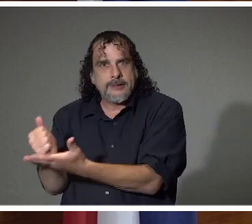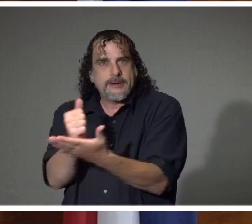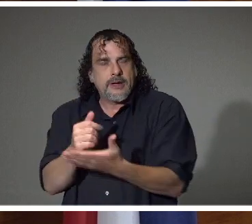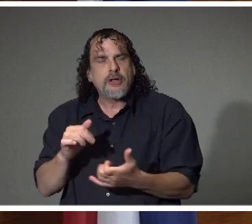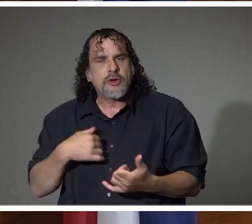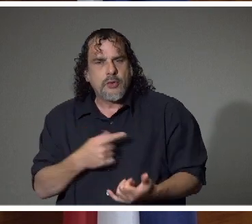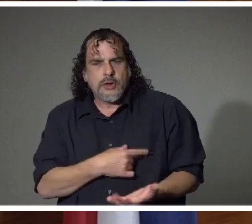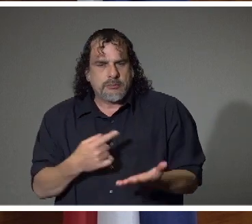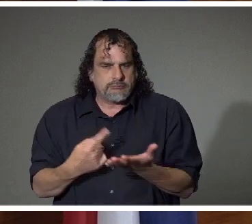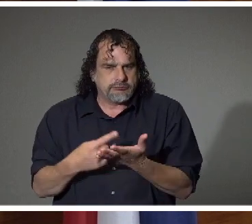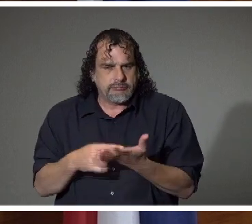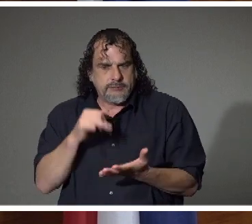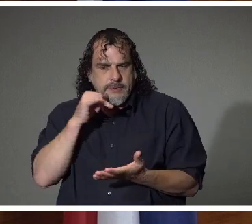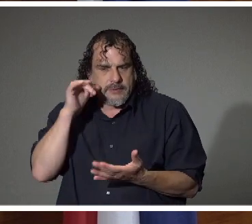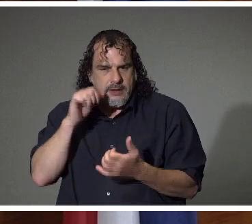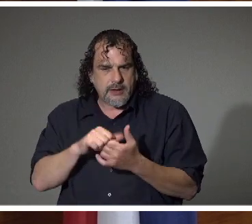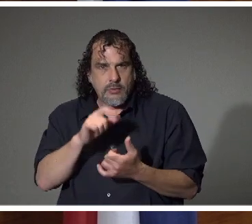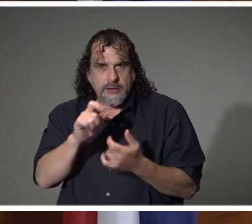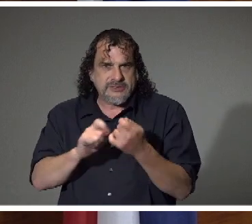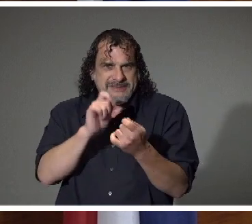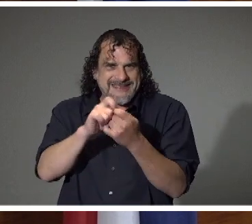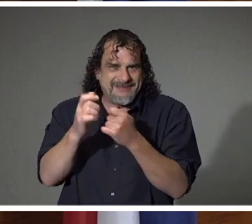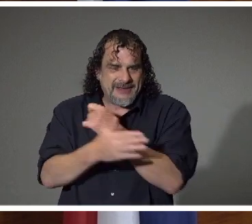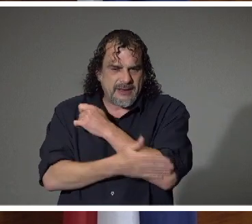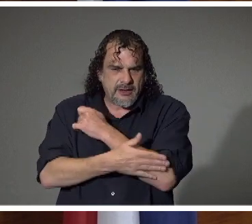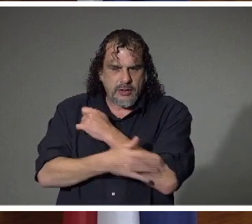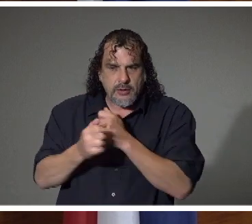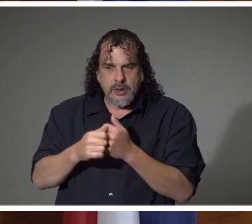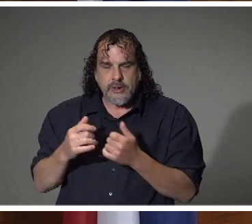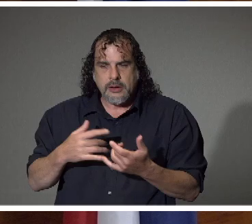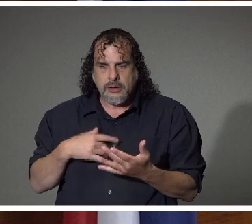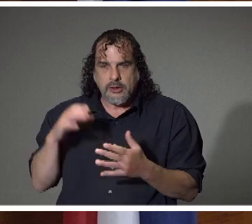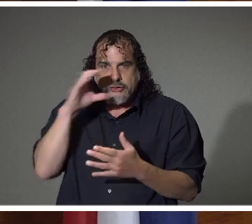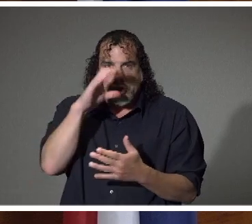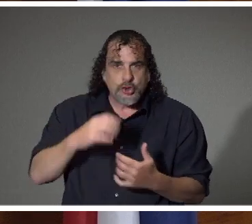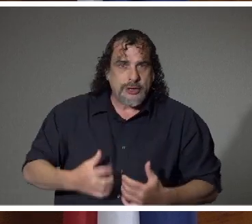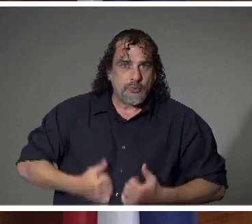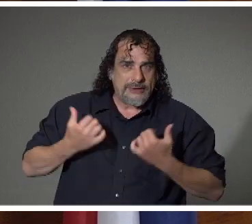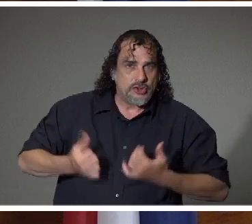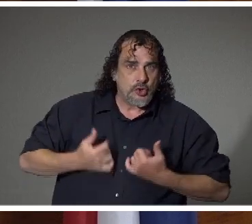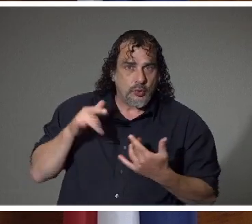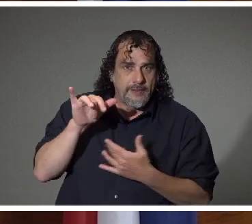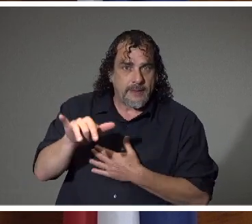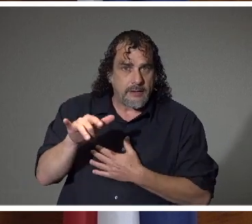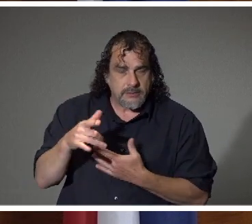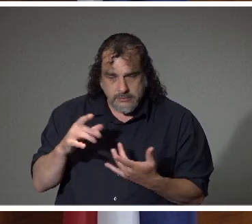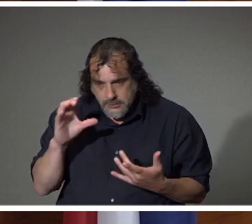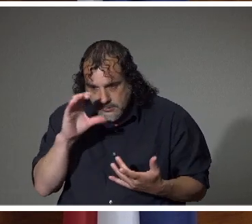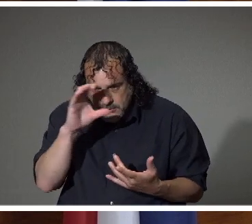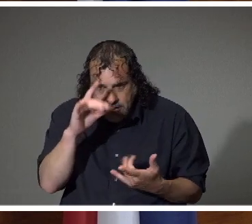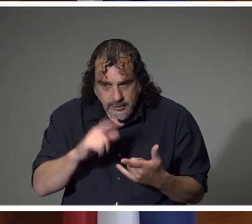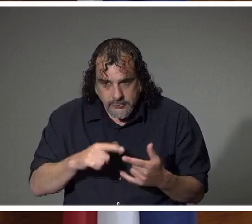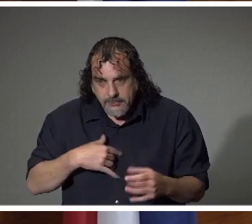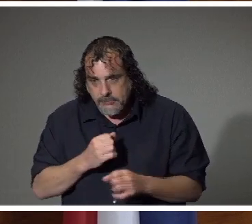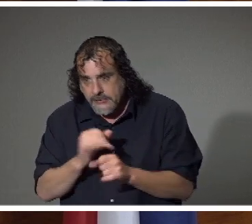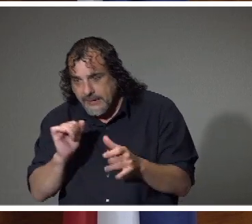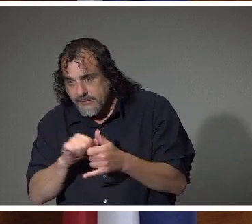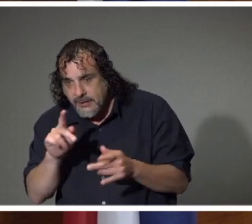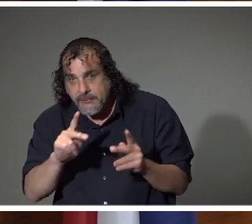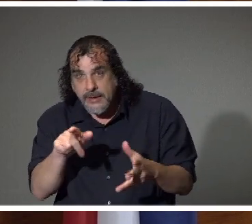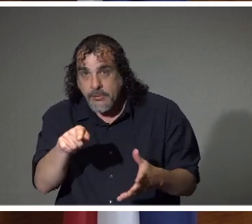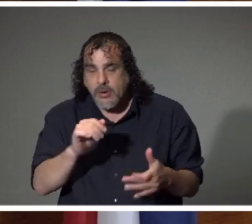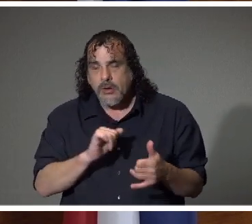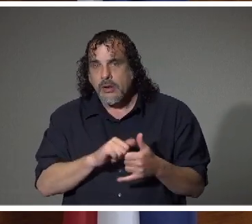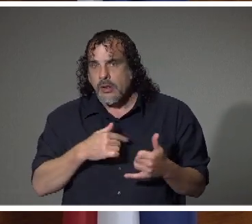a particular county as we were looking at sending search and rescue assets when it looked like it was going to be necessary to do so. We had